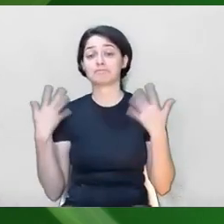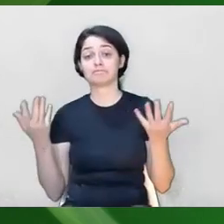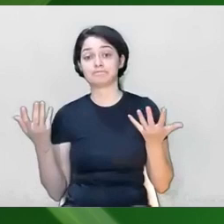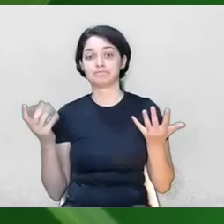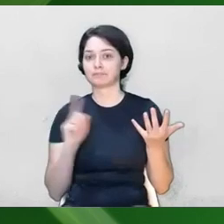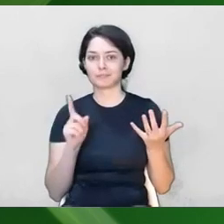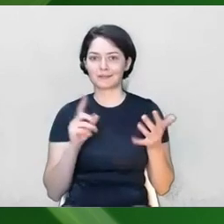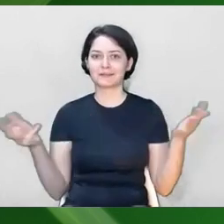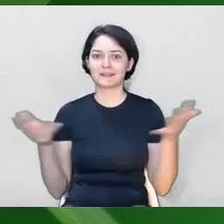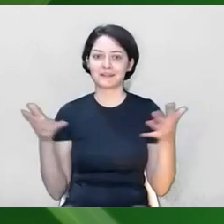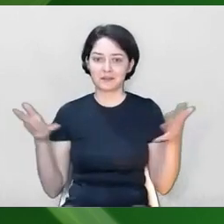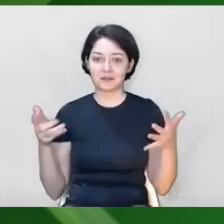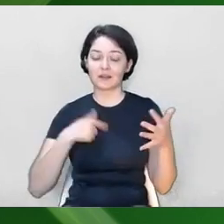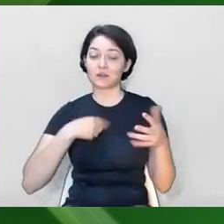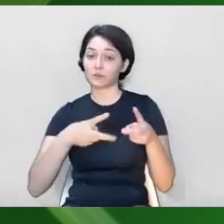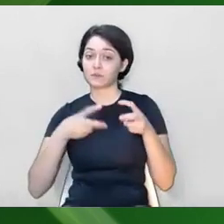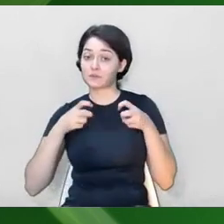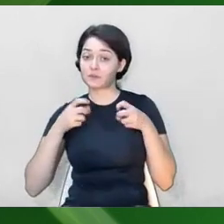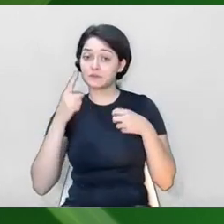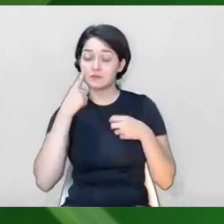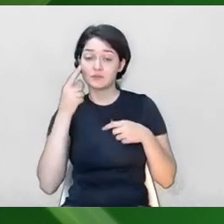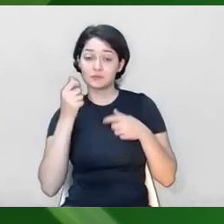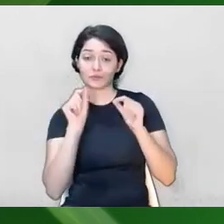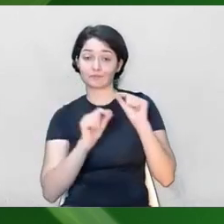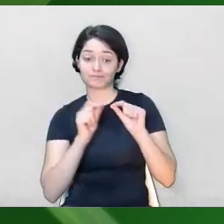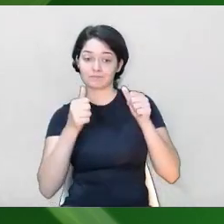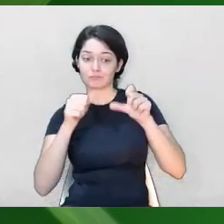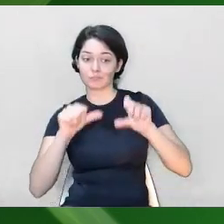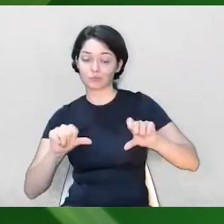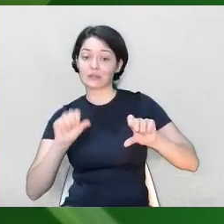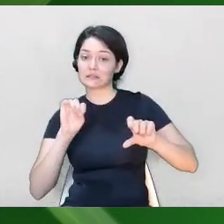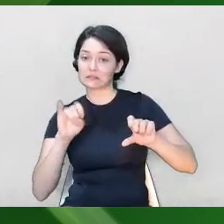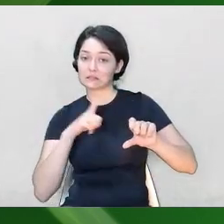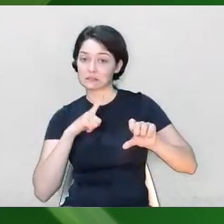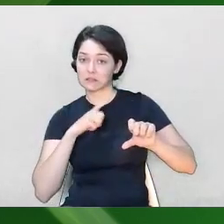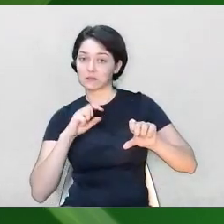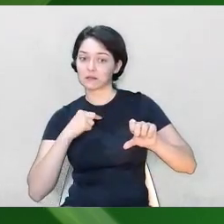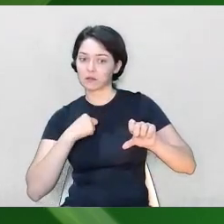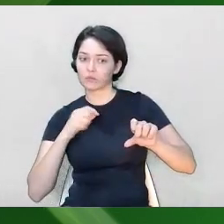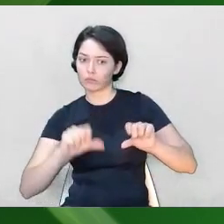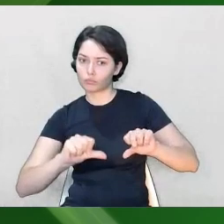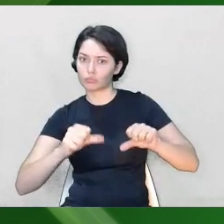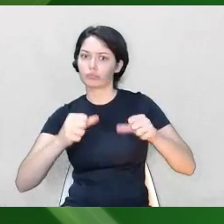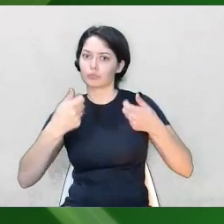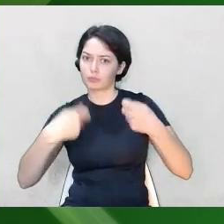the system is down. What do I do now? What's happening is now I see this degradation happening,